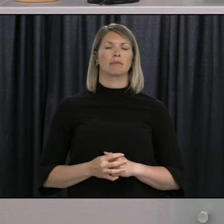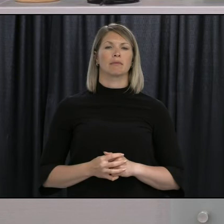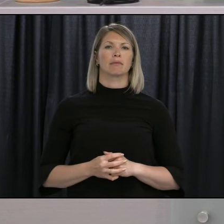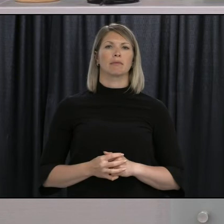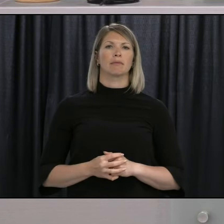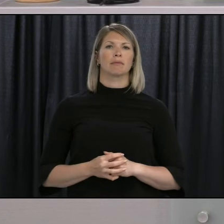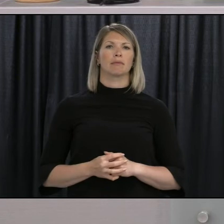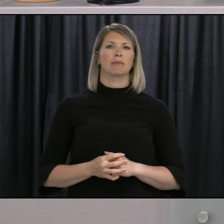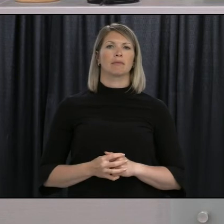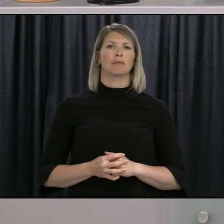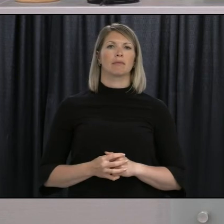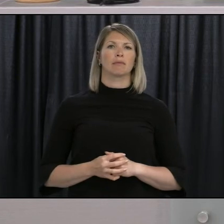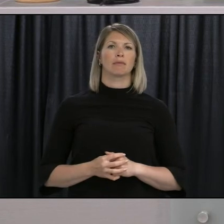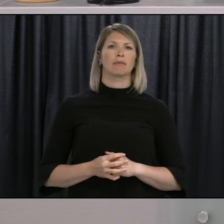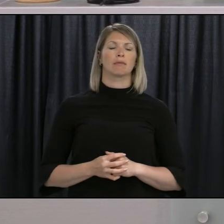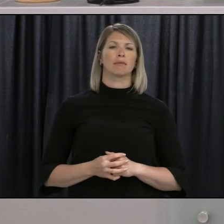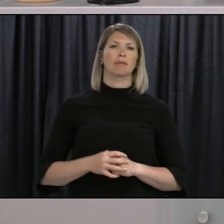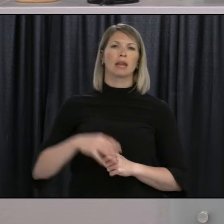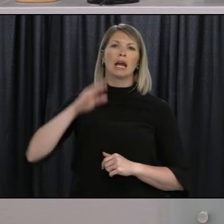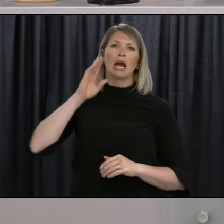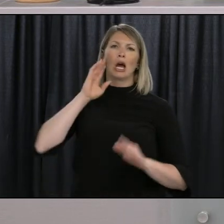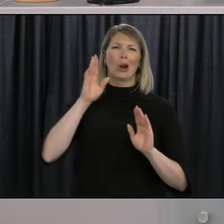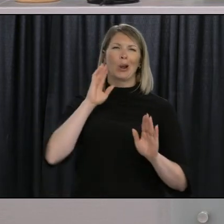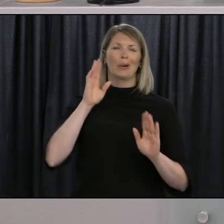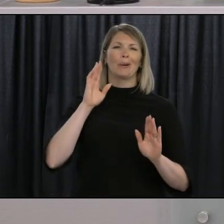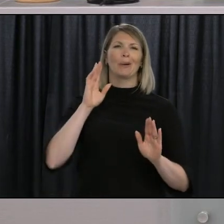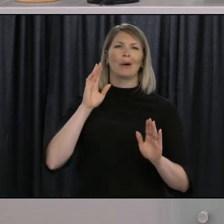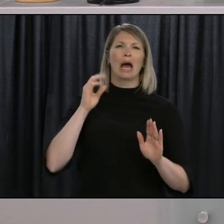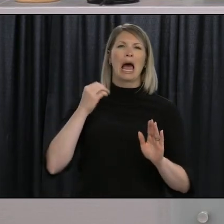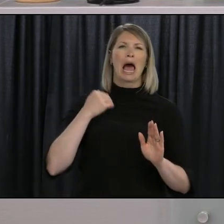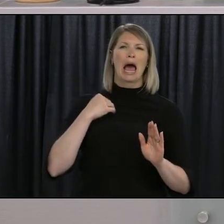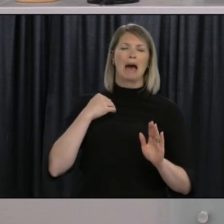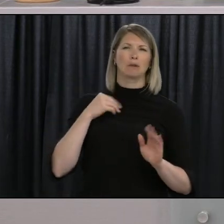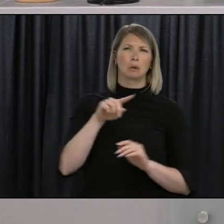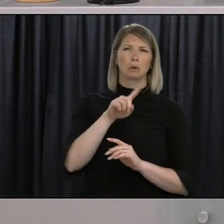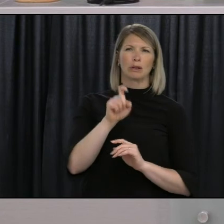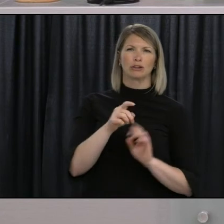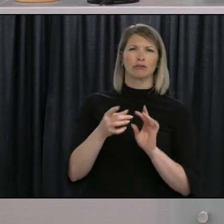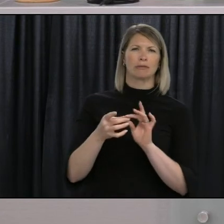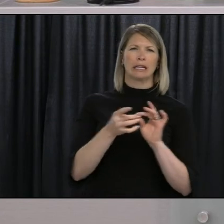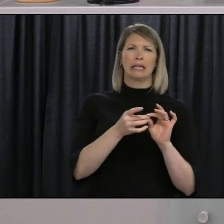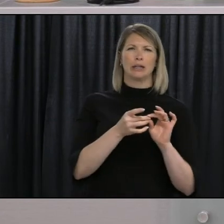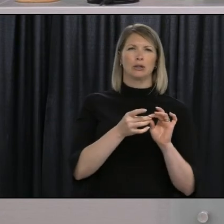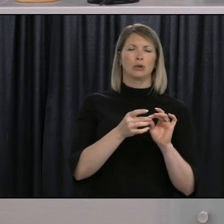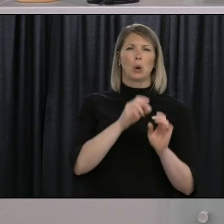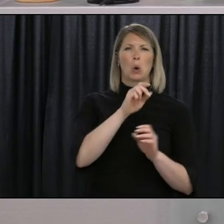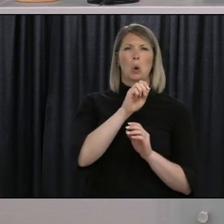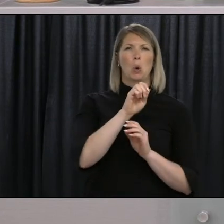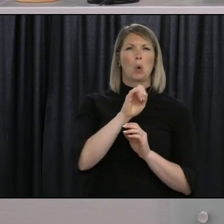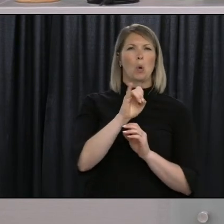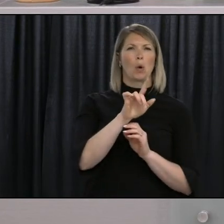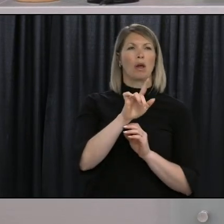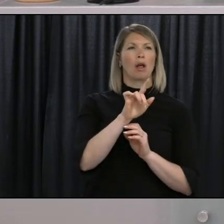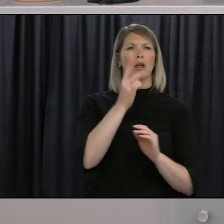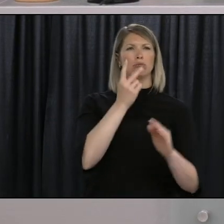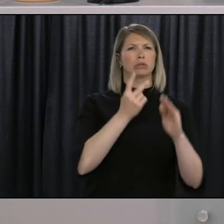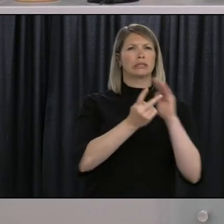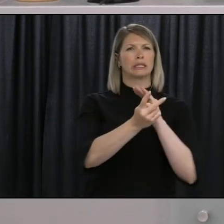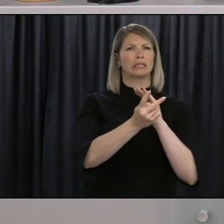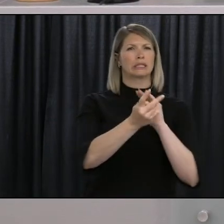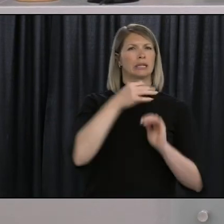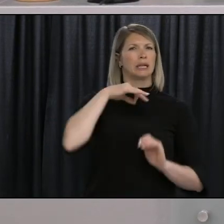Hello. Question about the projected $500 million in oil revenue next year.